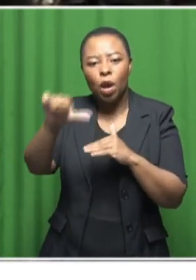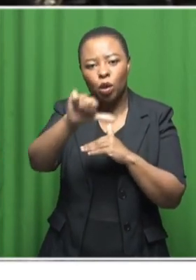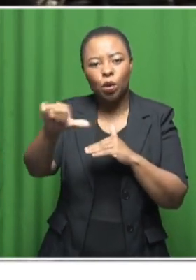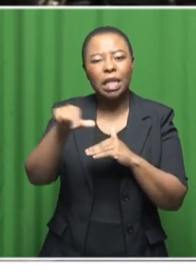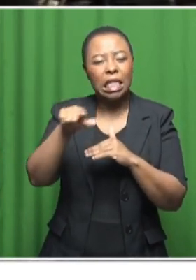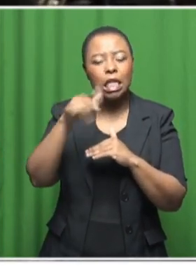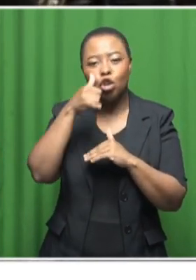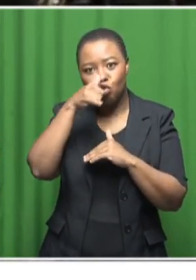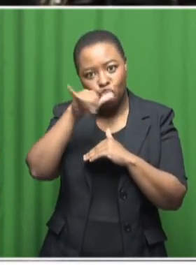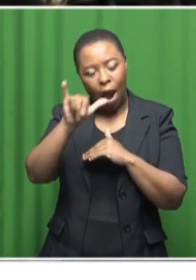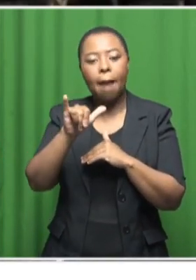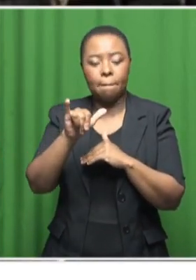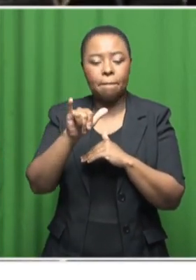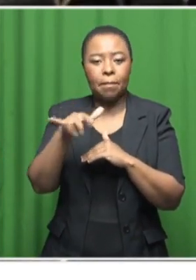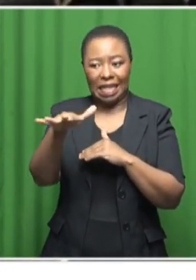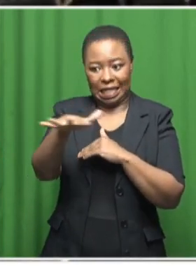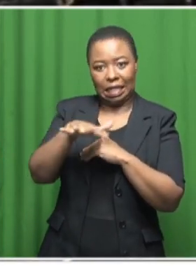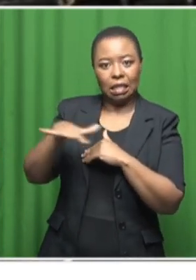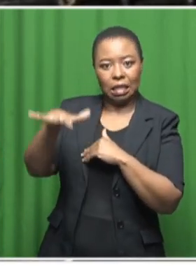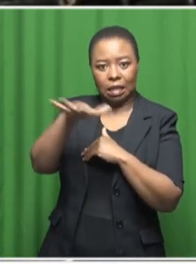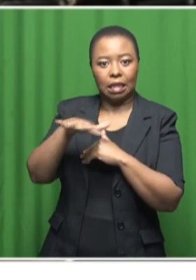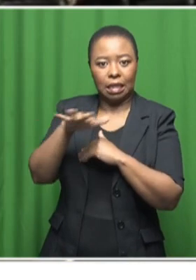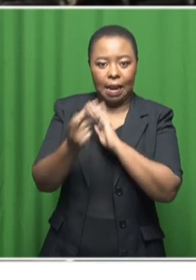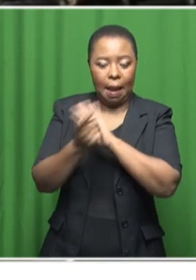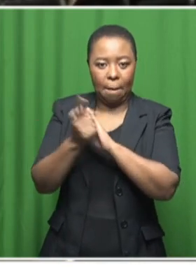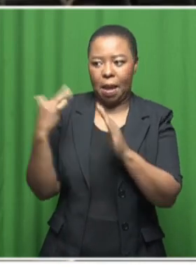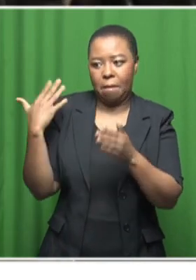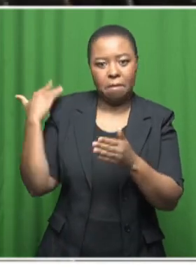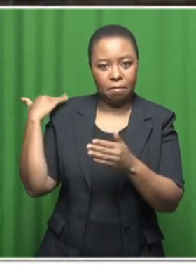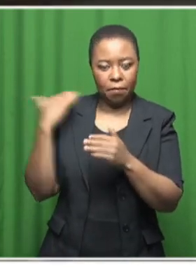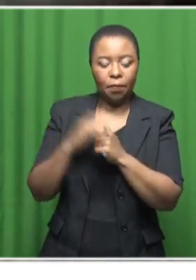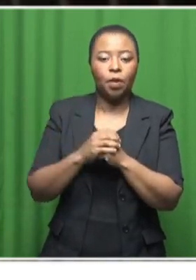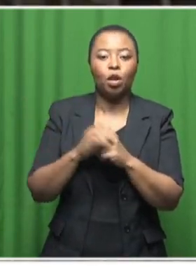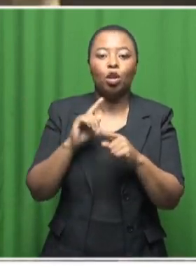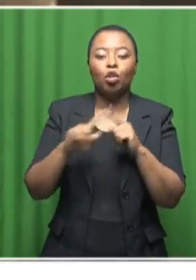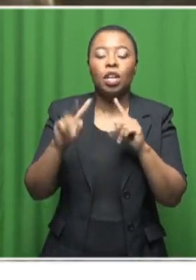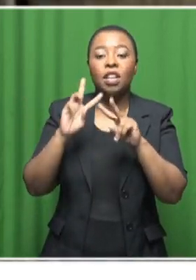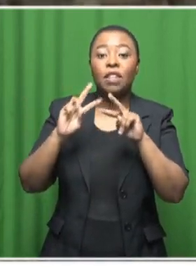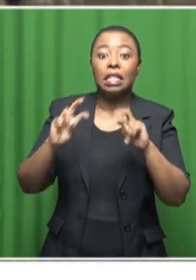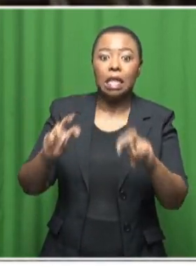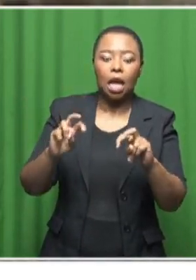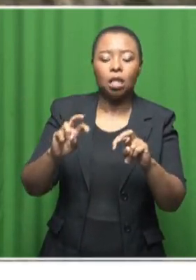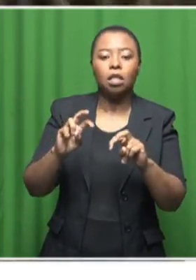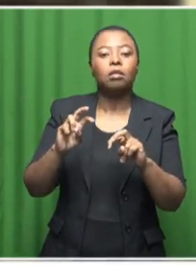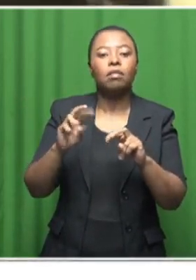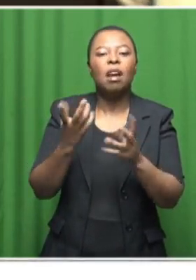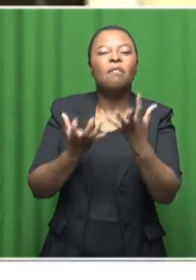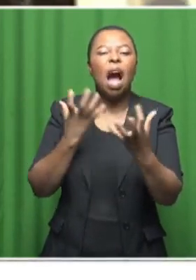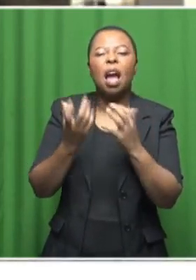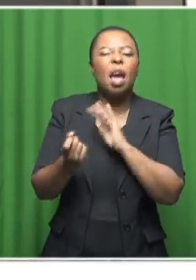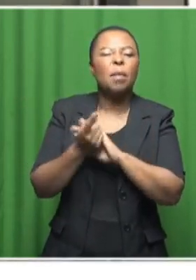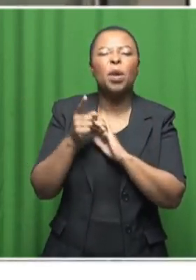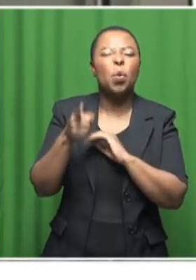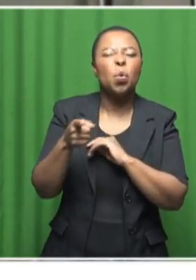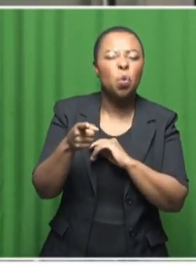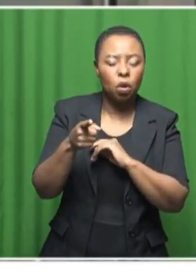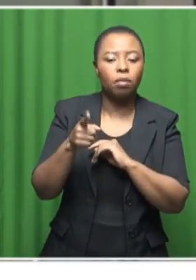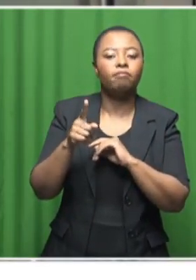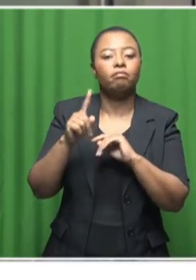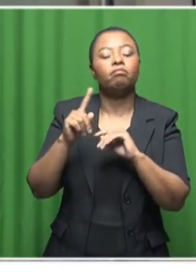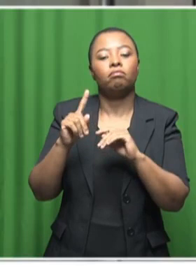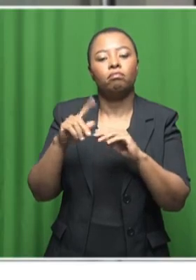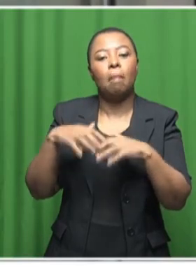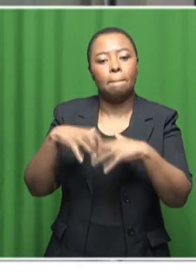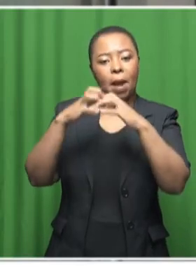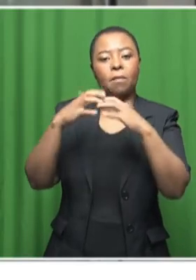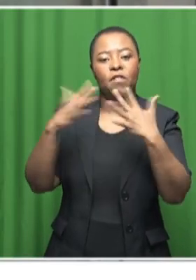scene were cordoned off. An investigation was launched into the cause of the fire. The buildings affected were handed